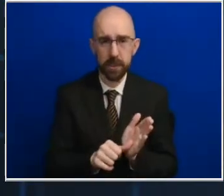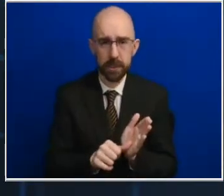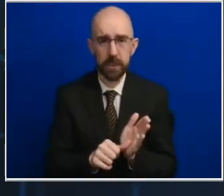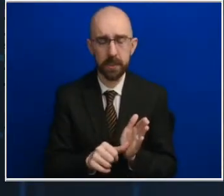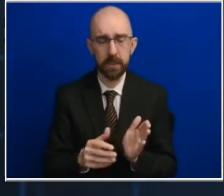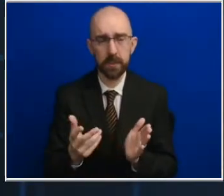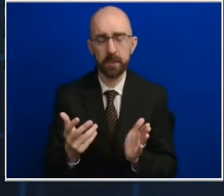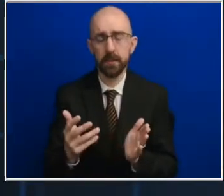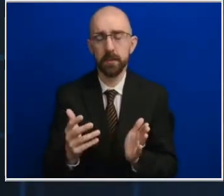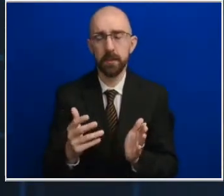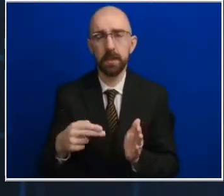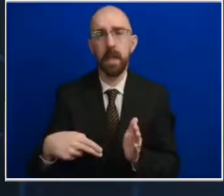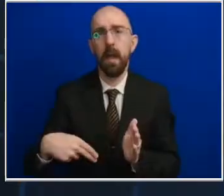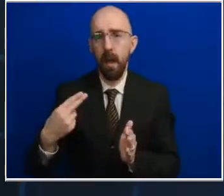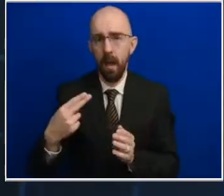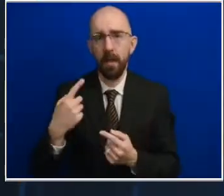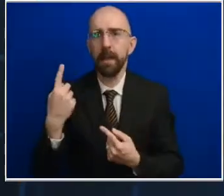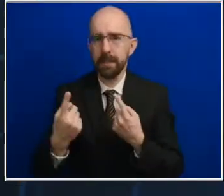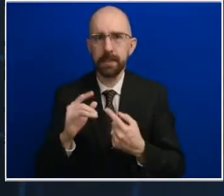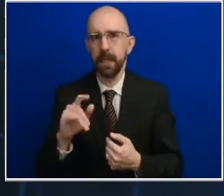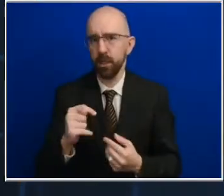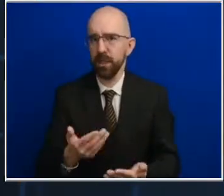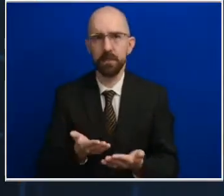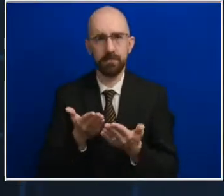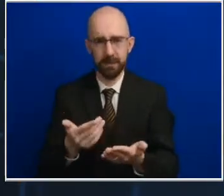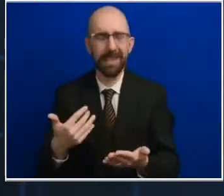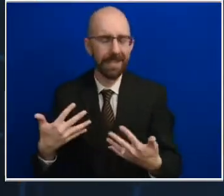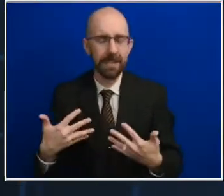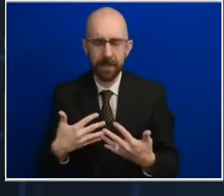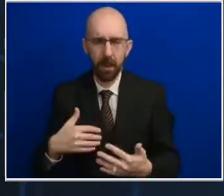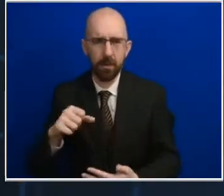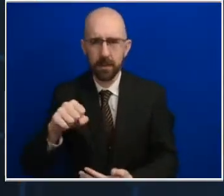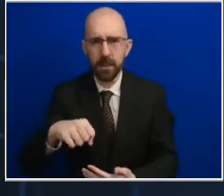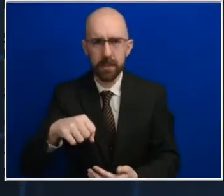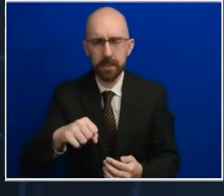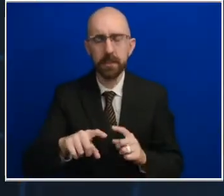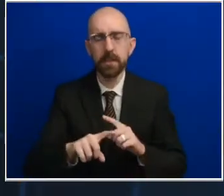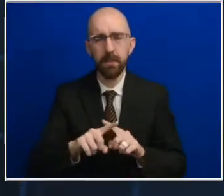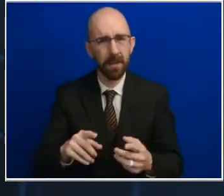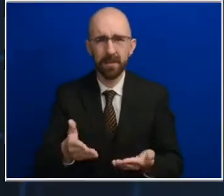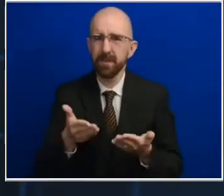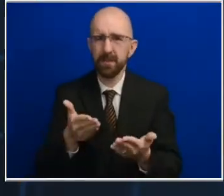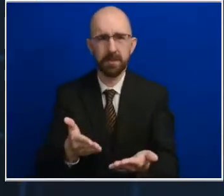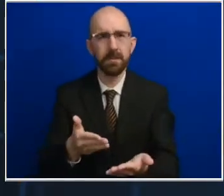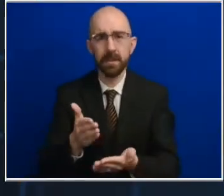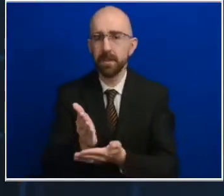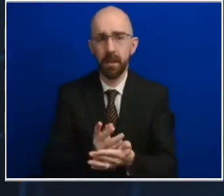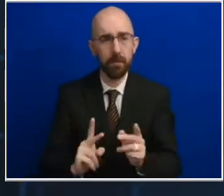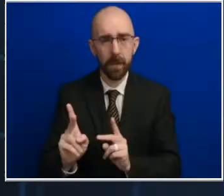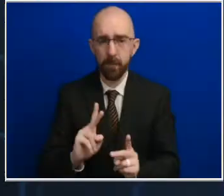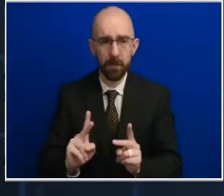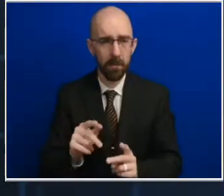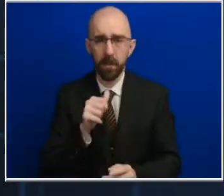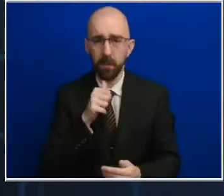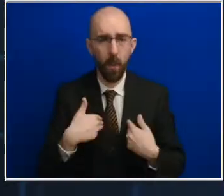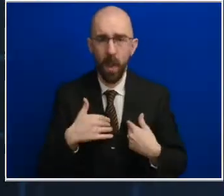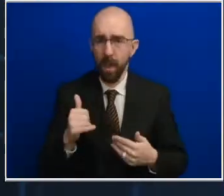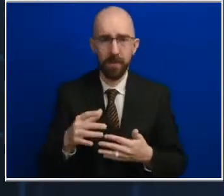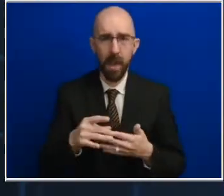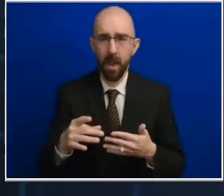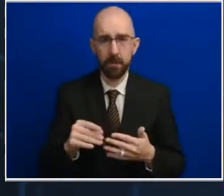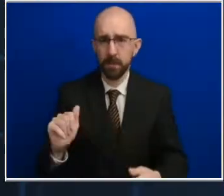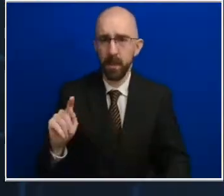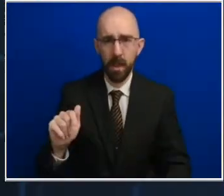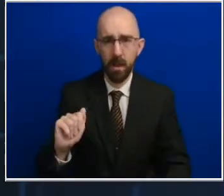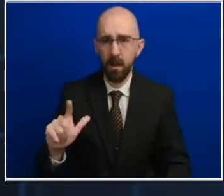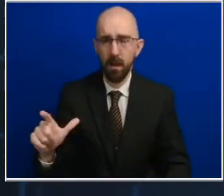very highly consider doing it, as scary as it is, because some people, they don't have that option, and they're looking